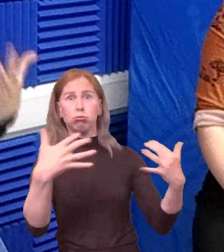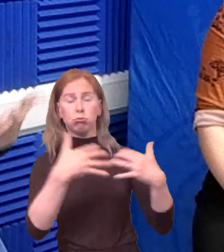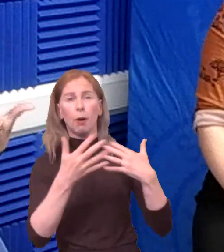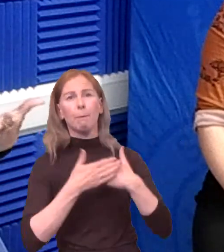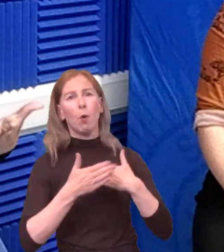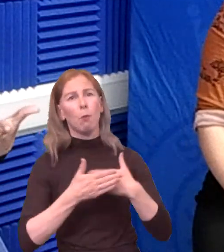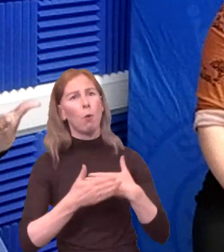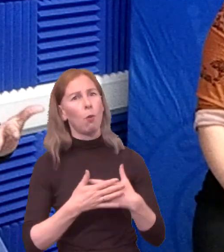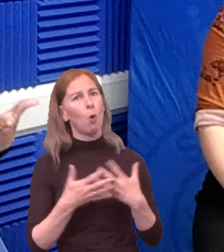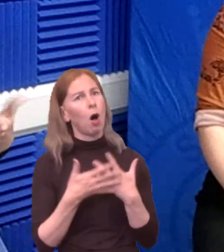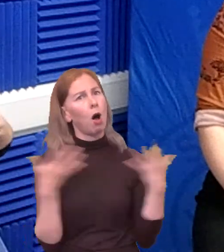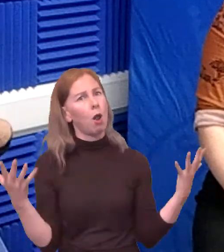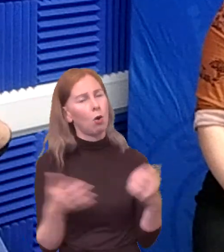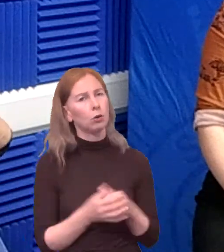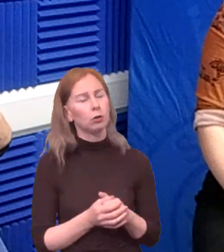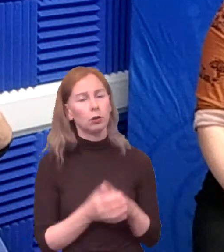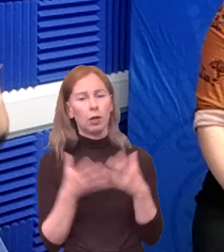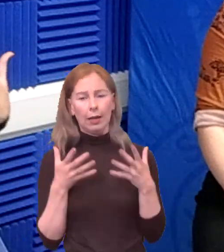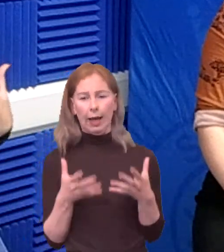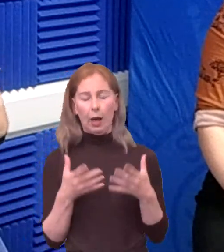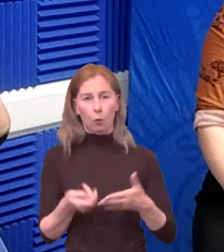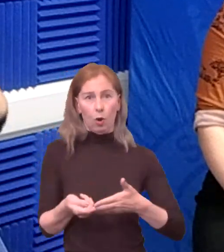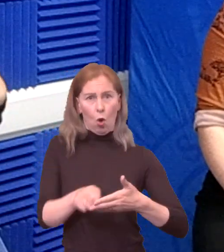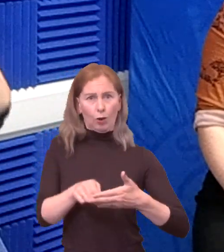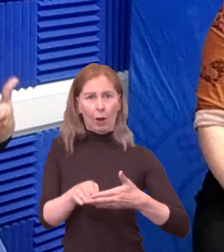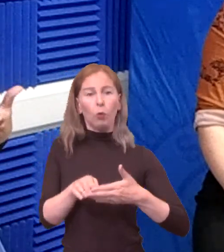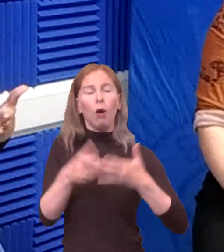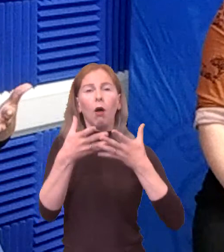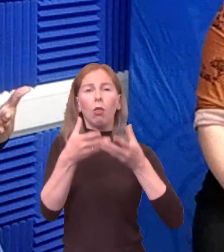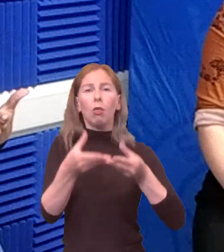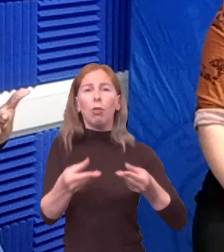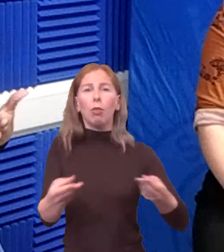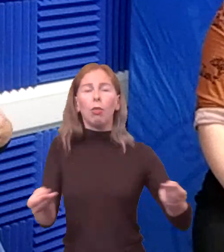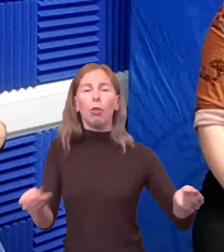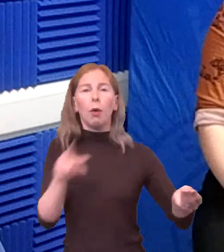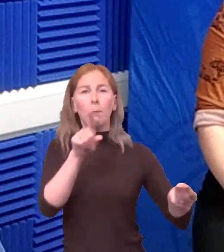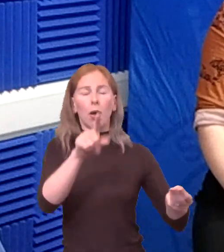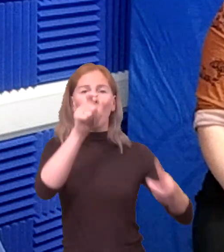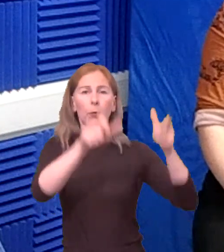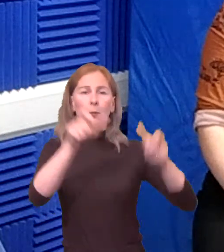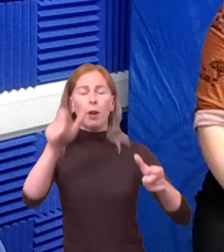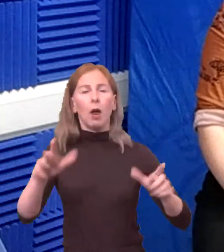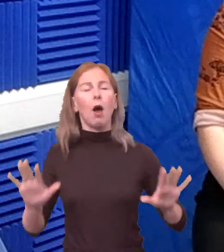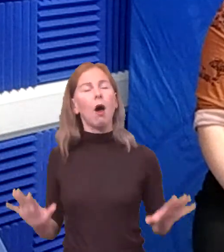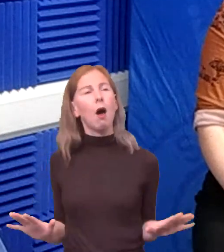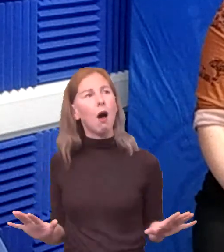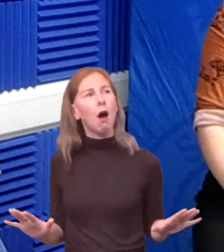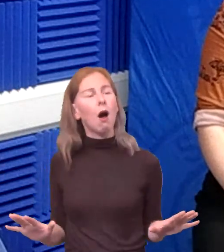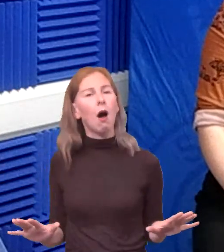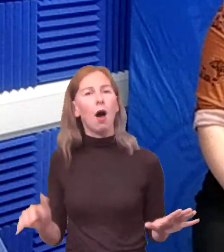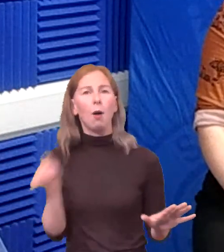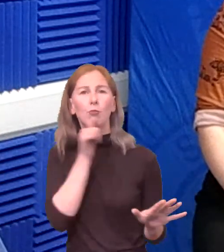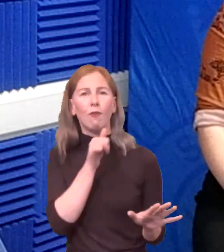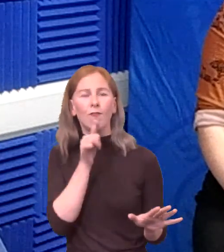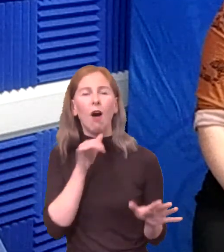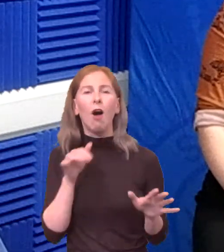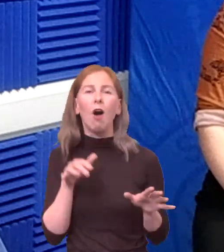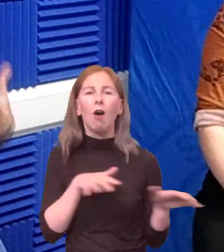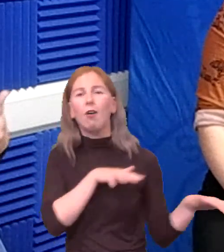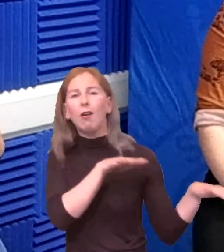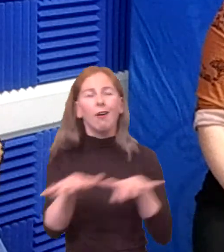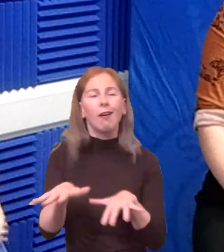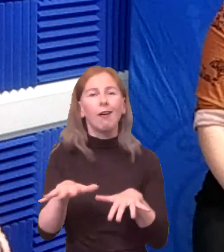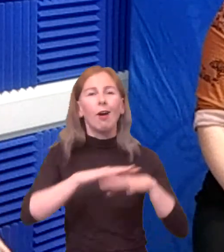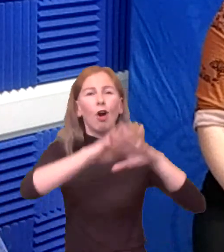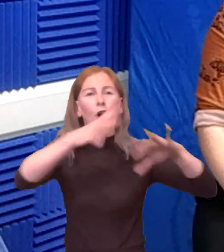and even after lockdown is easing, because people have seen and realised how wonderful it is to be out and about, which is fantastic for lots of health and